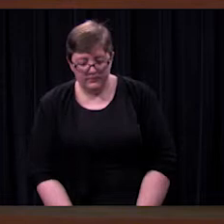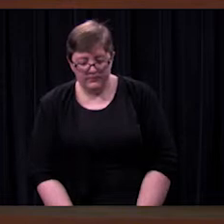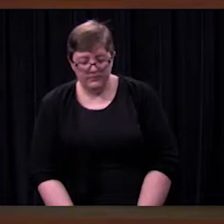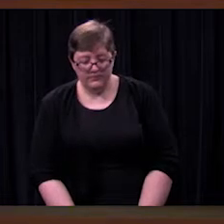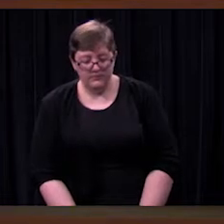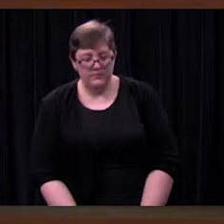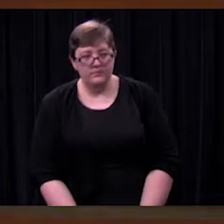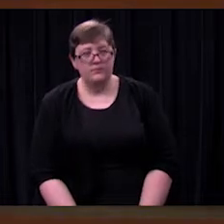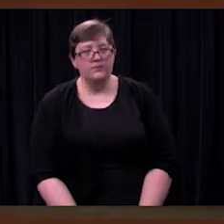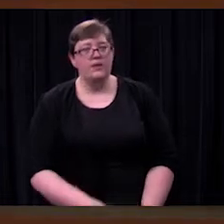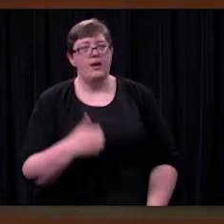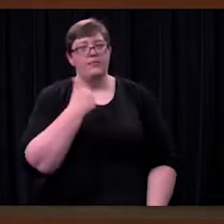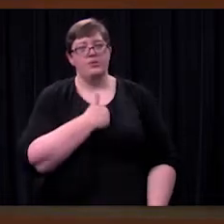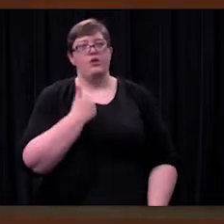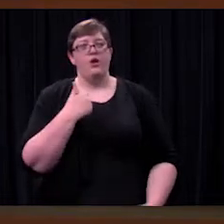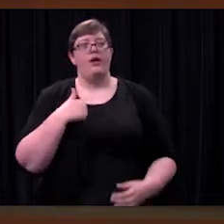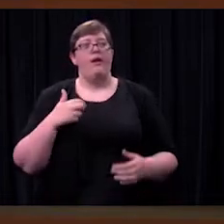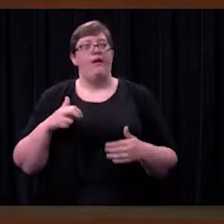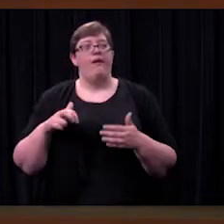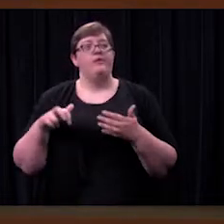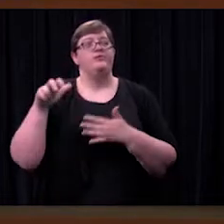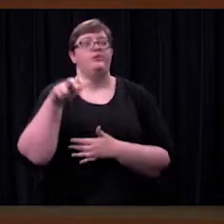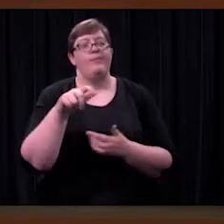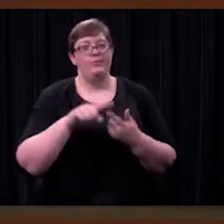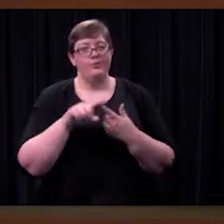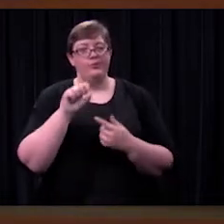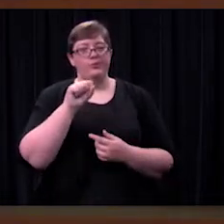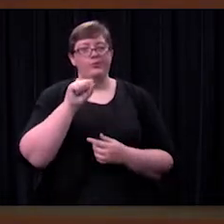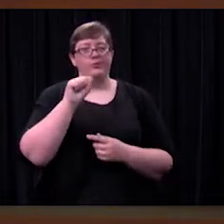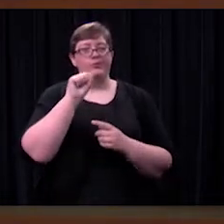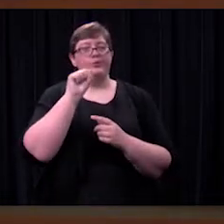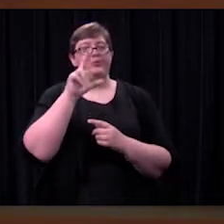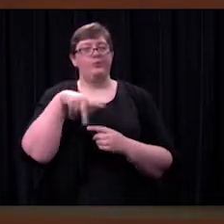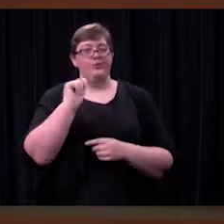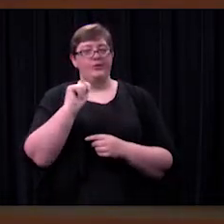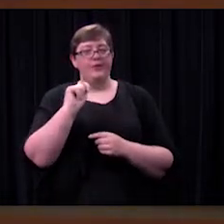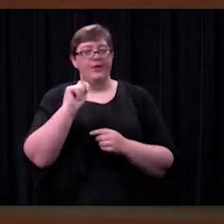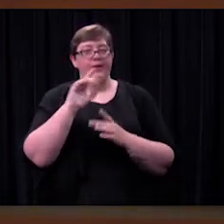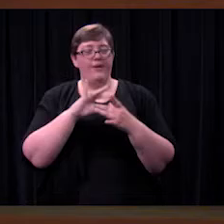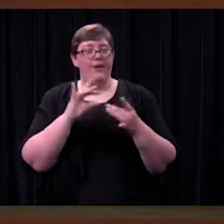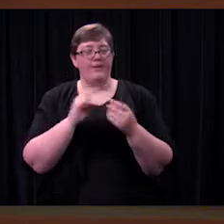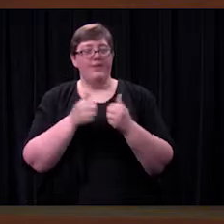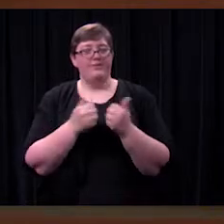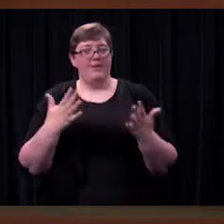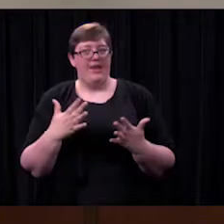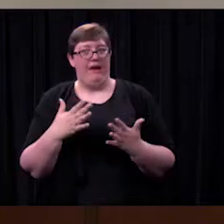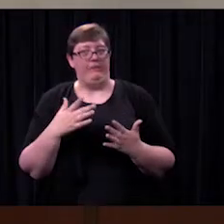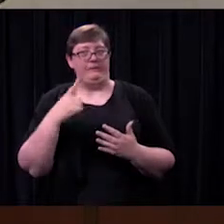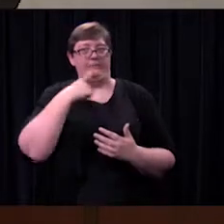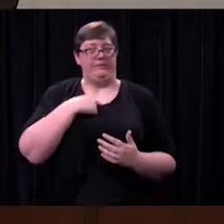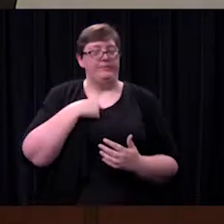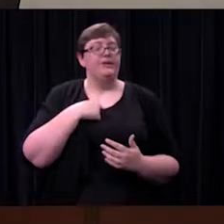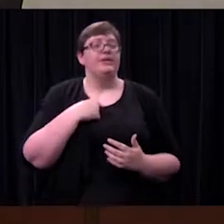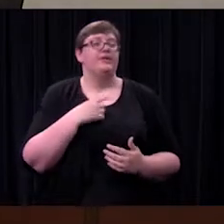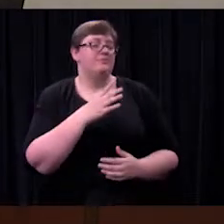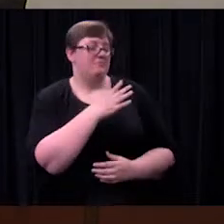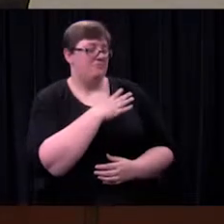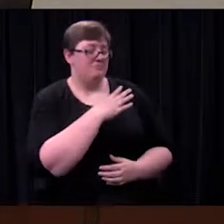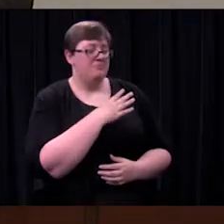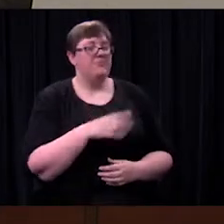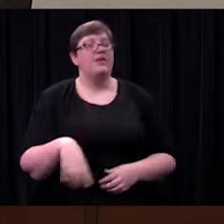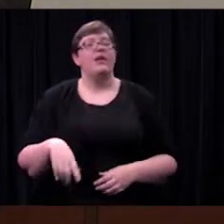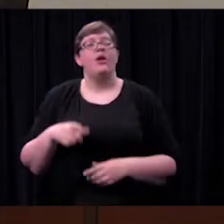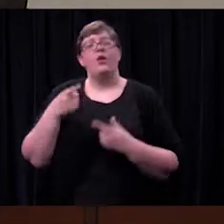I'm sorry I jumped to superintendent comments there without the Nope, it was your turn. direction. As Dr. McMullen's getting